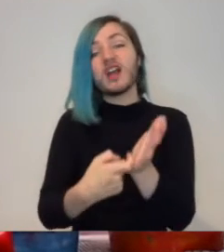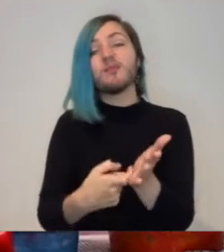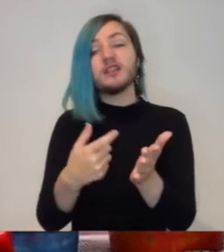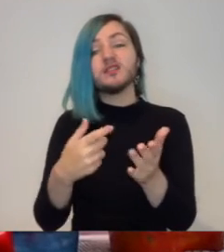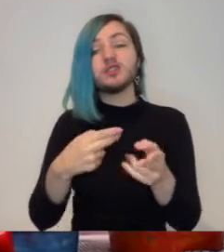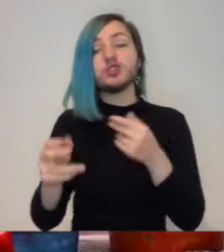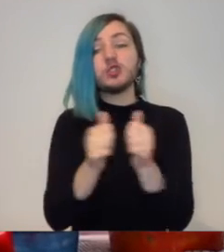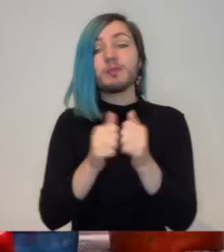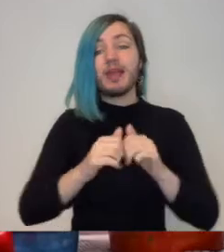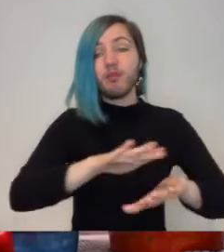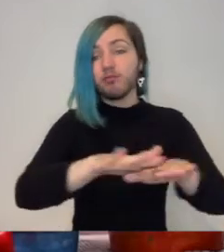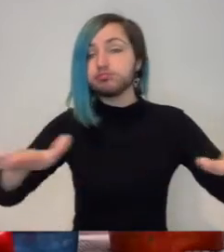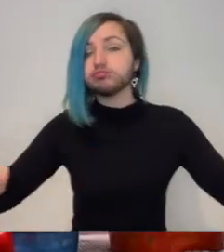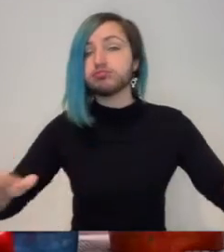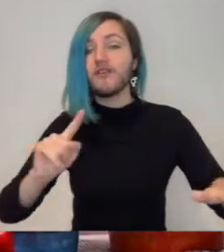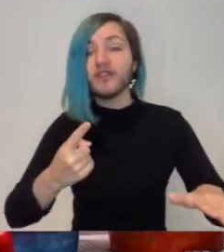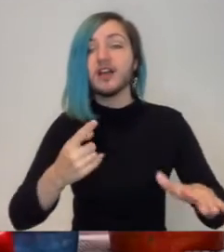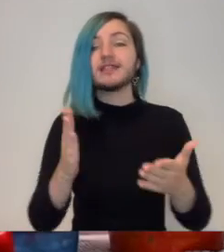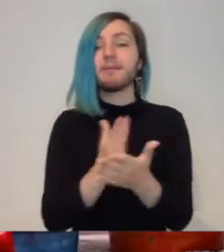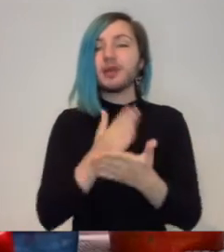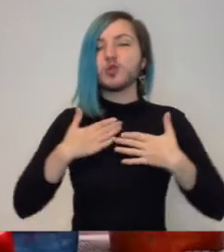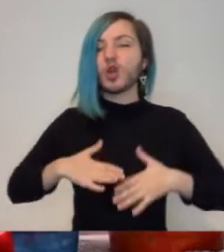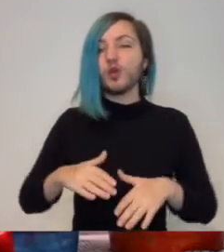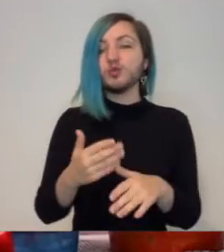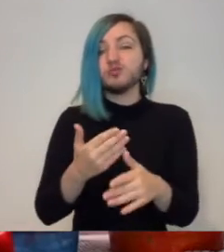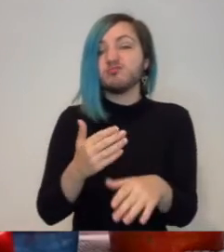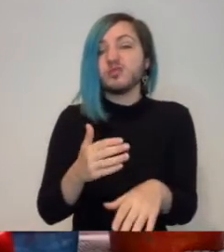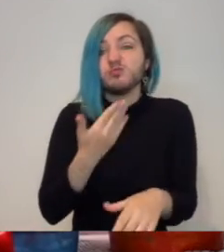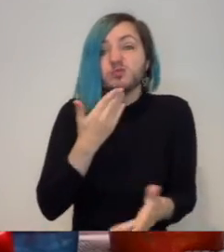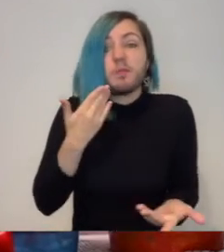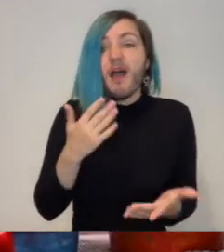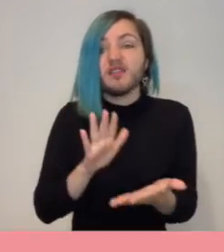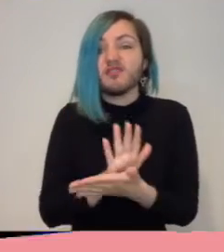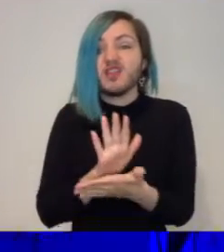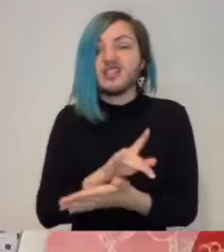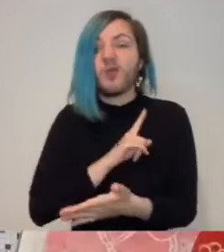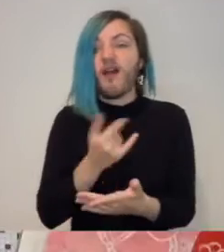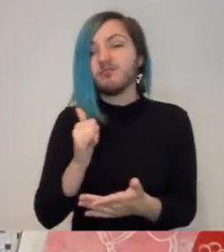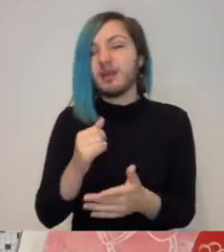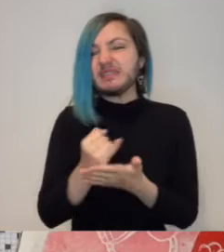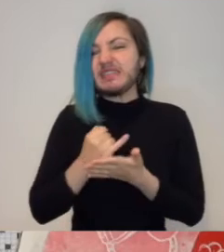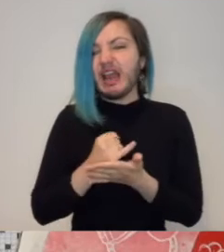newspaper down or wearing like something that you don't mind getting dirty because it might stain.